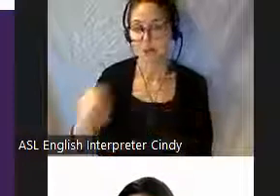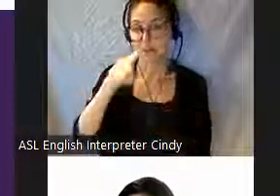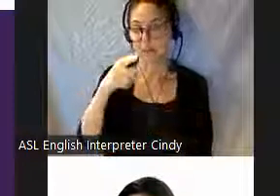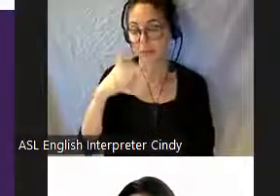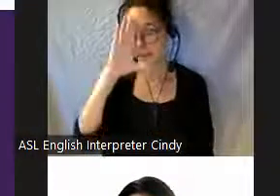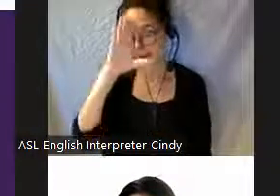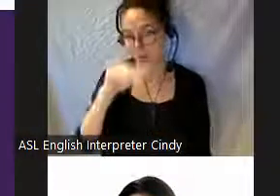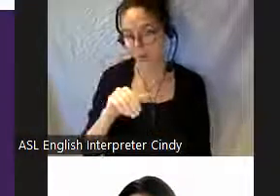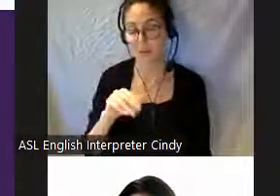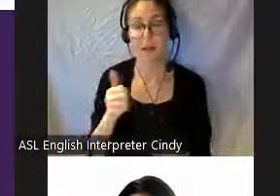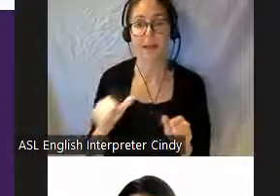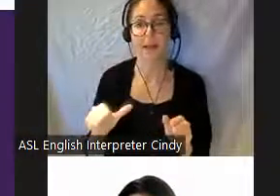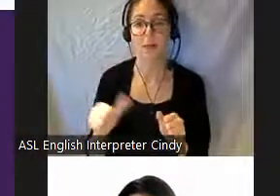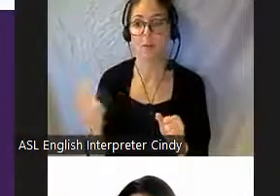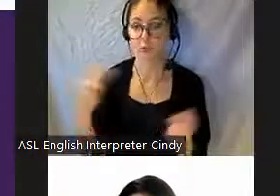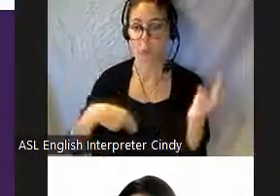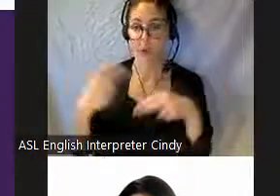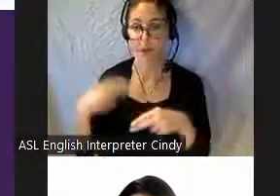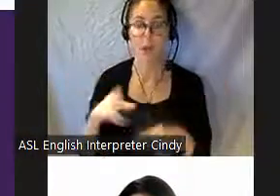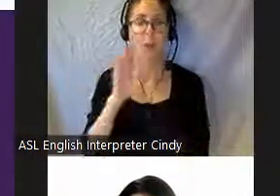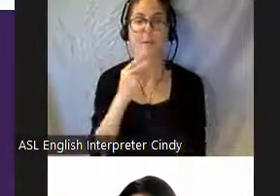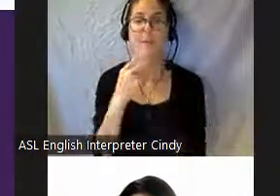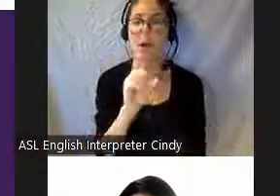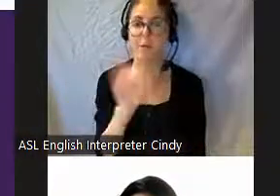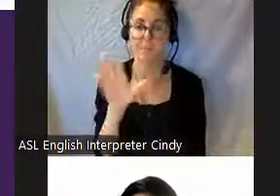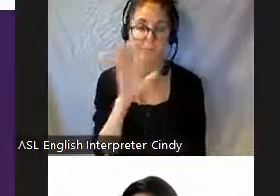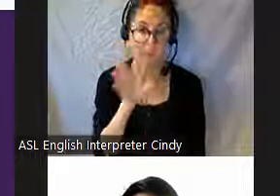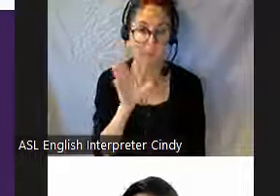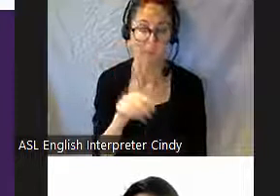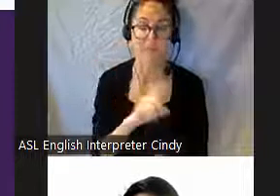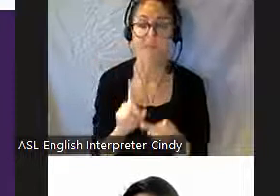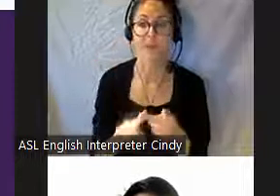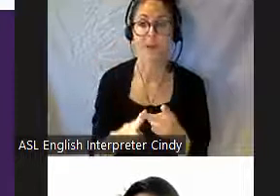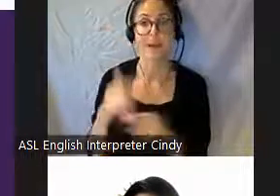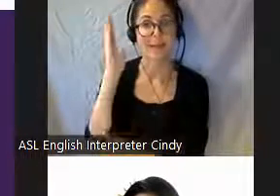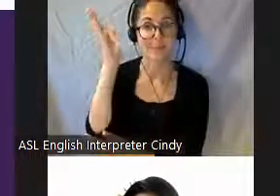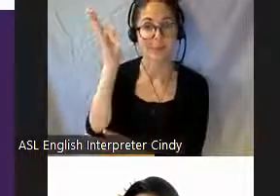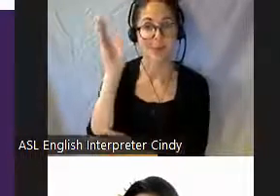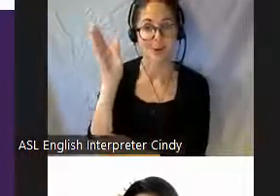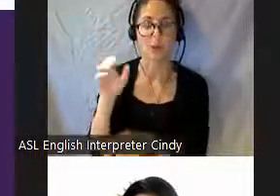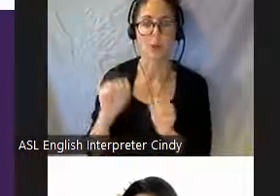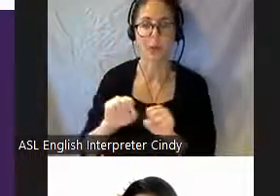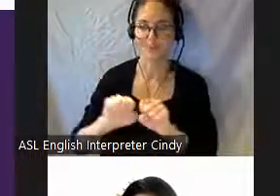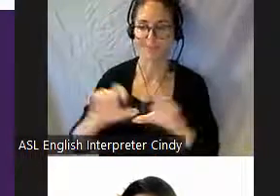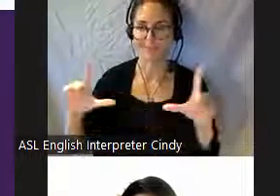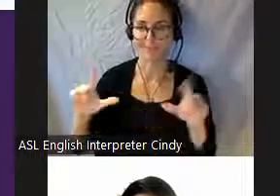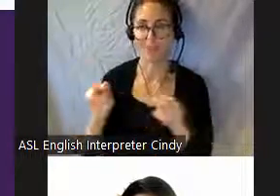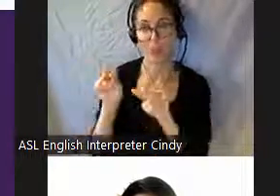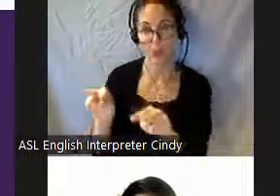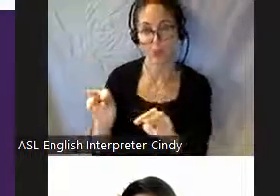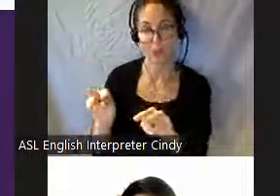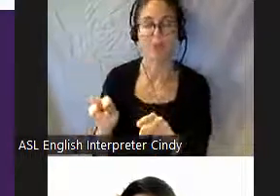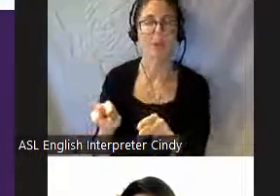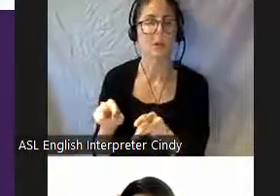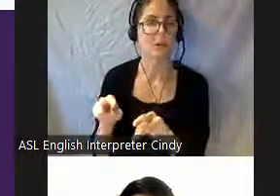all attendees will be muted during the webinar. Our speakers will be visible during the presentation as well as during the question